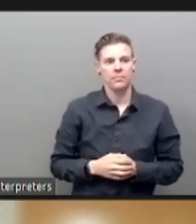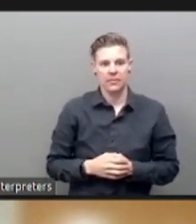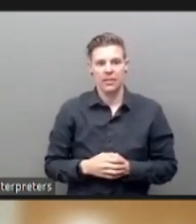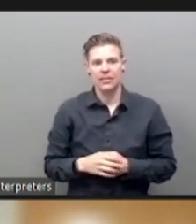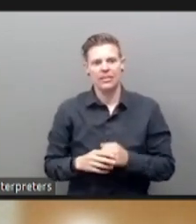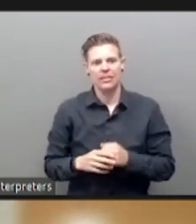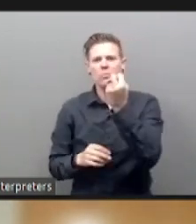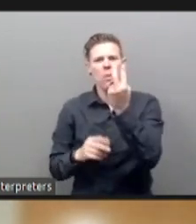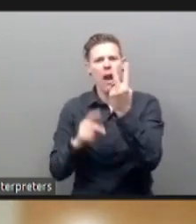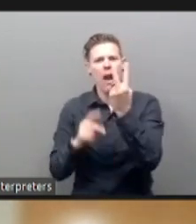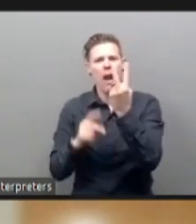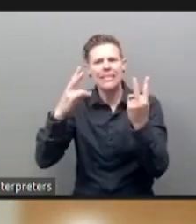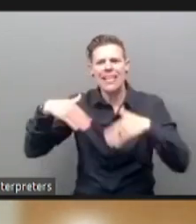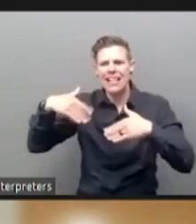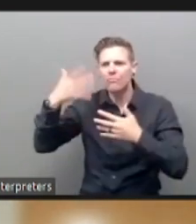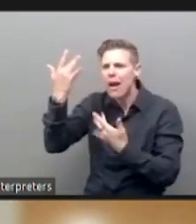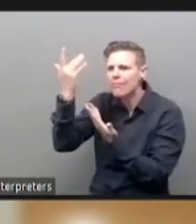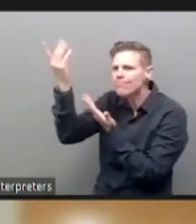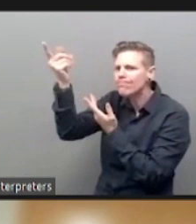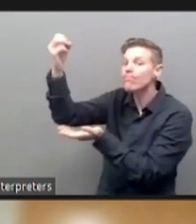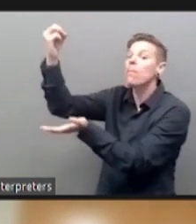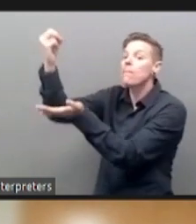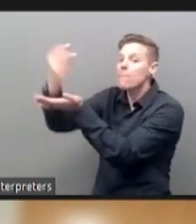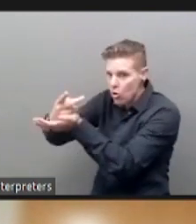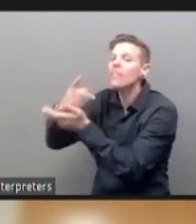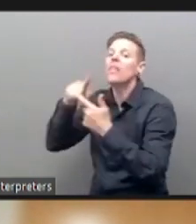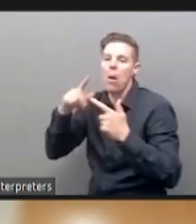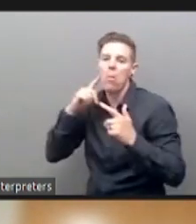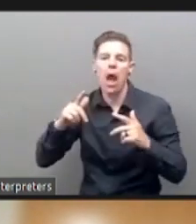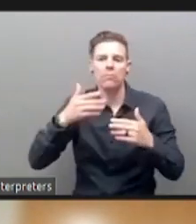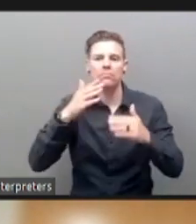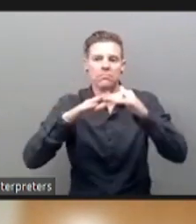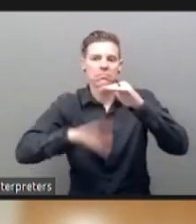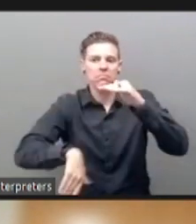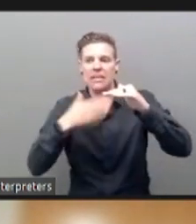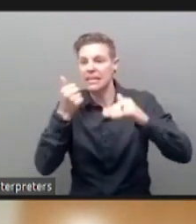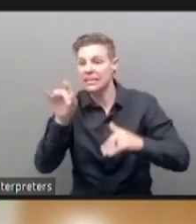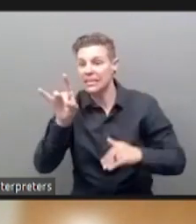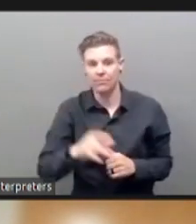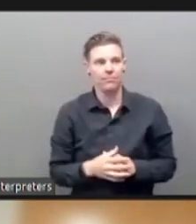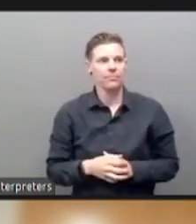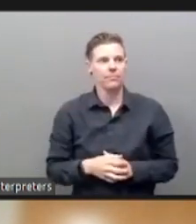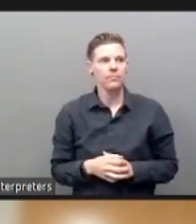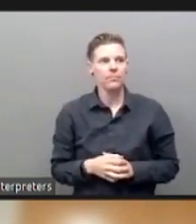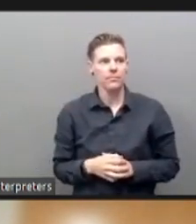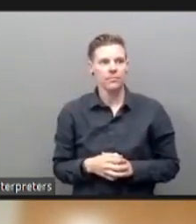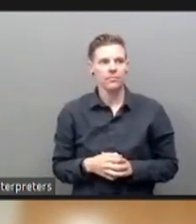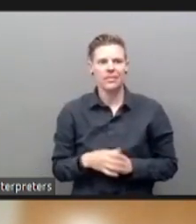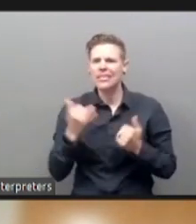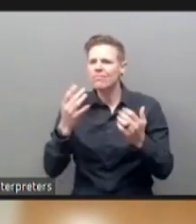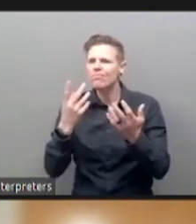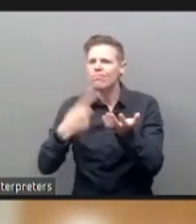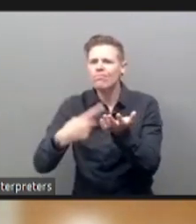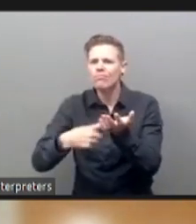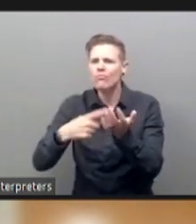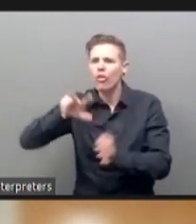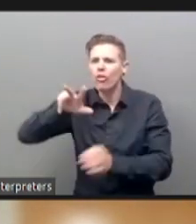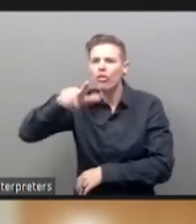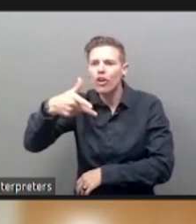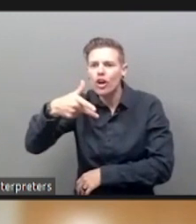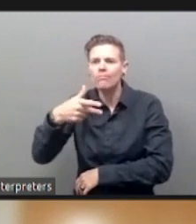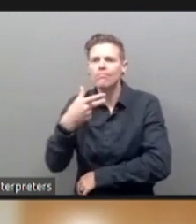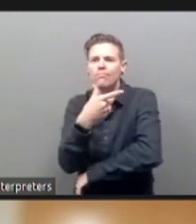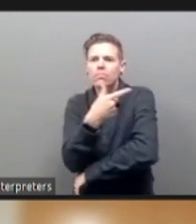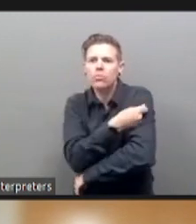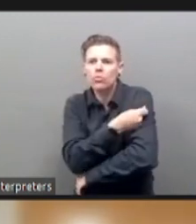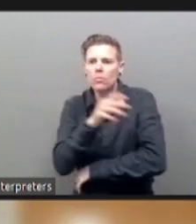for boosters. Next slide. So here's a little update on booster dose administration in New Mexico. We continue